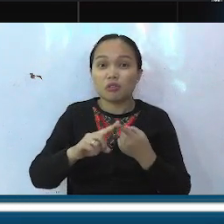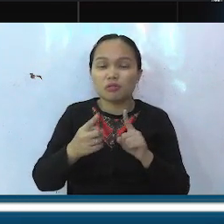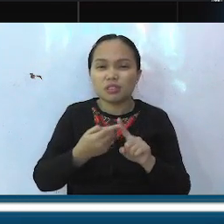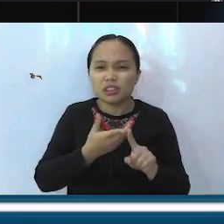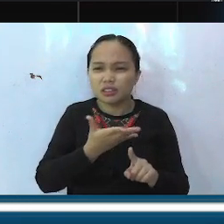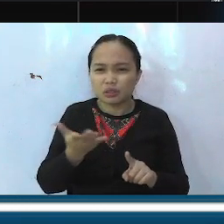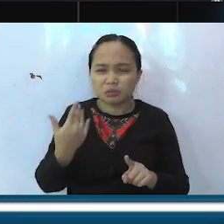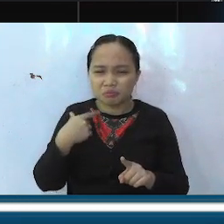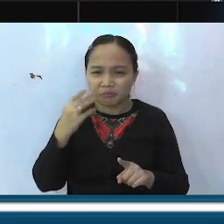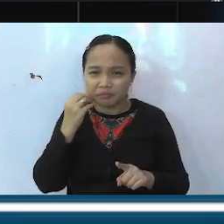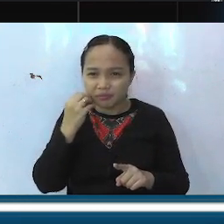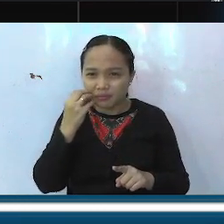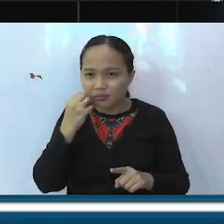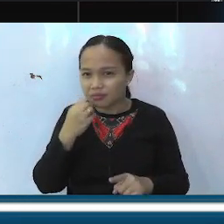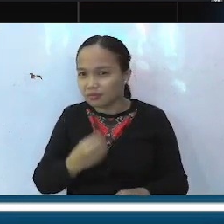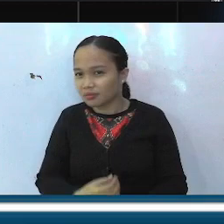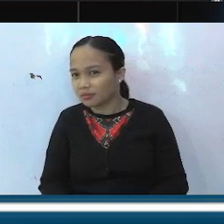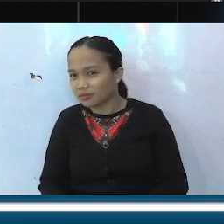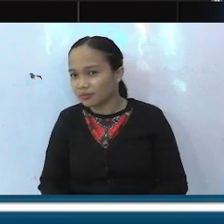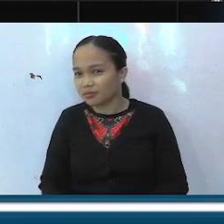Yeah. So say it in Tagalog.